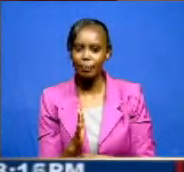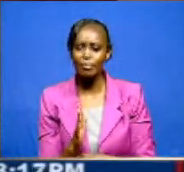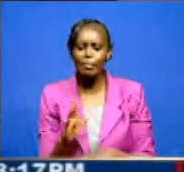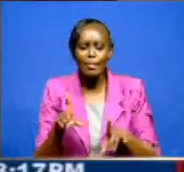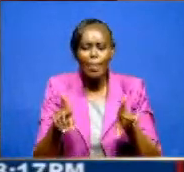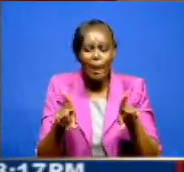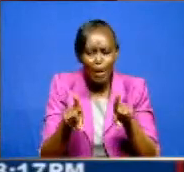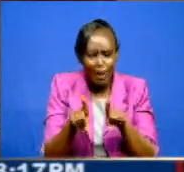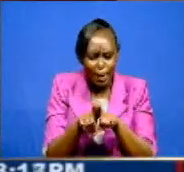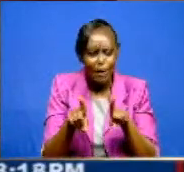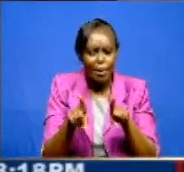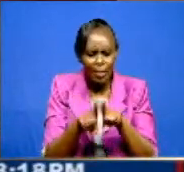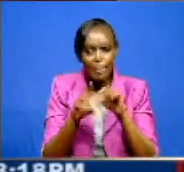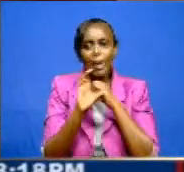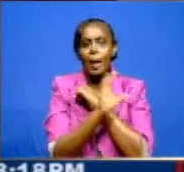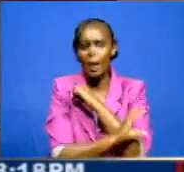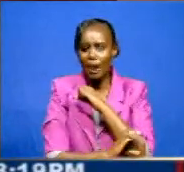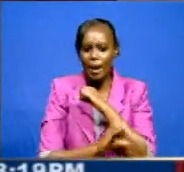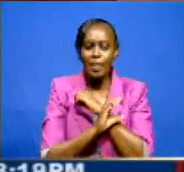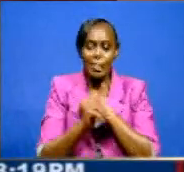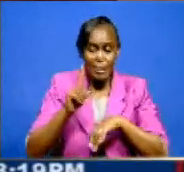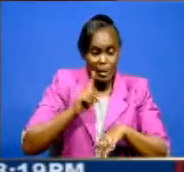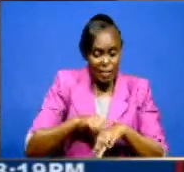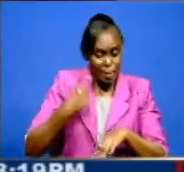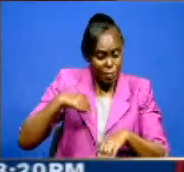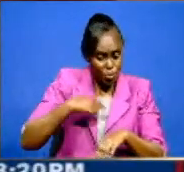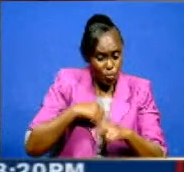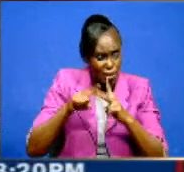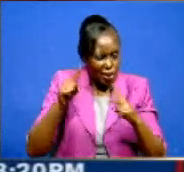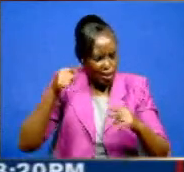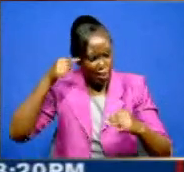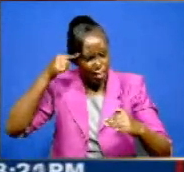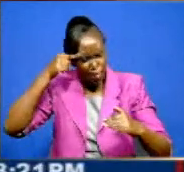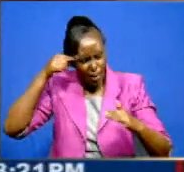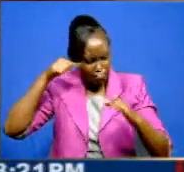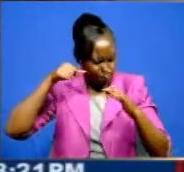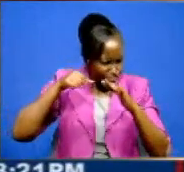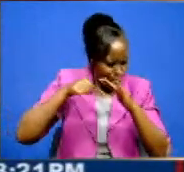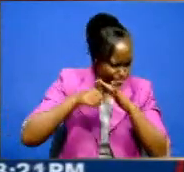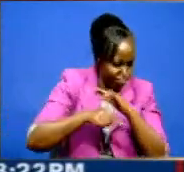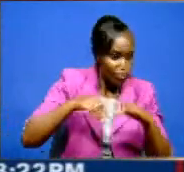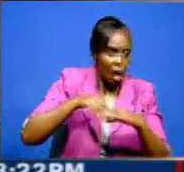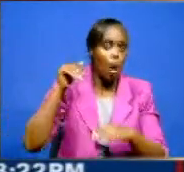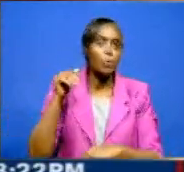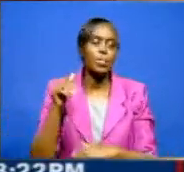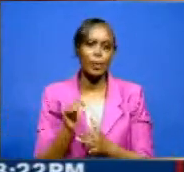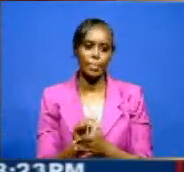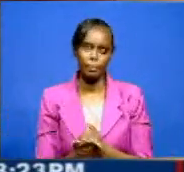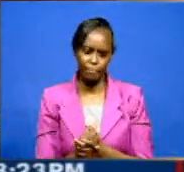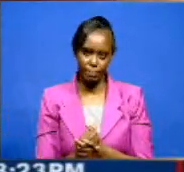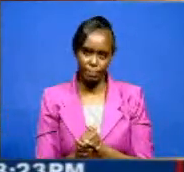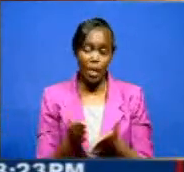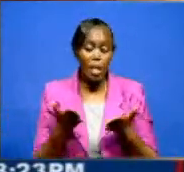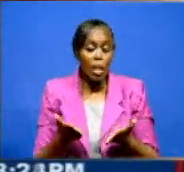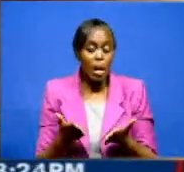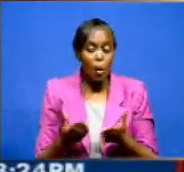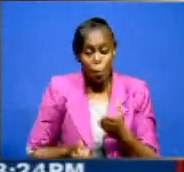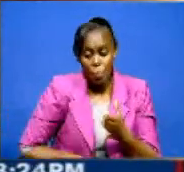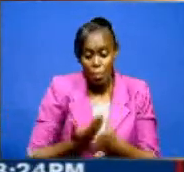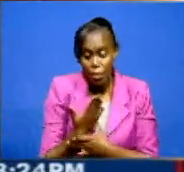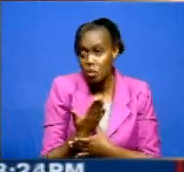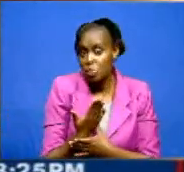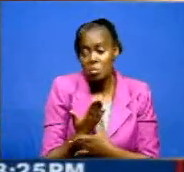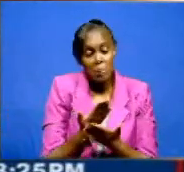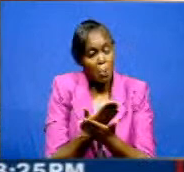as a country, it is time we started thinking outside the box. Now, if we are producing whatever